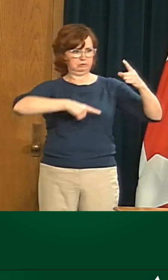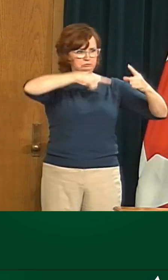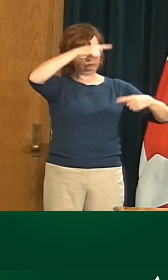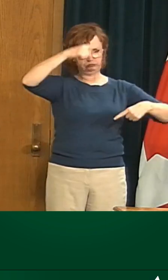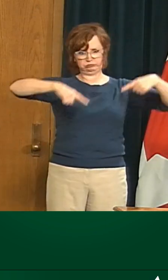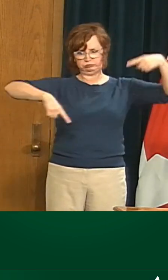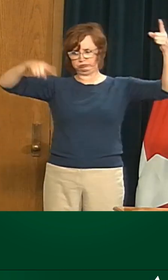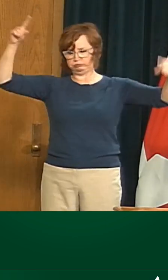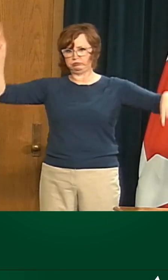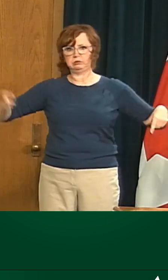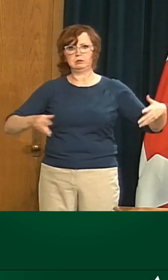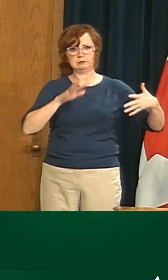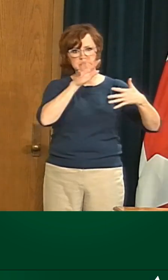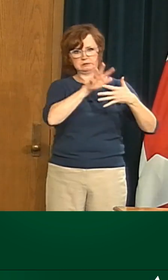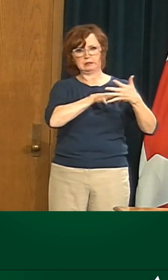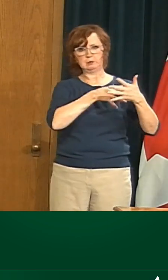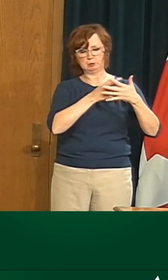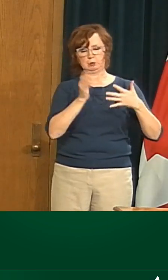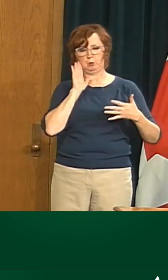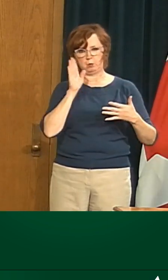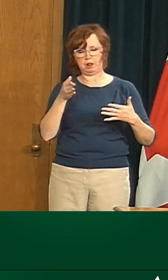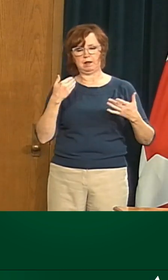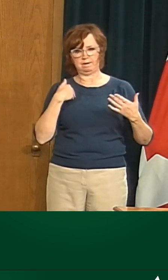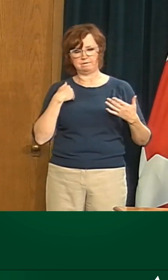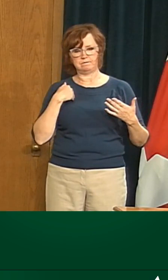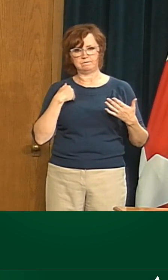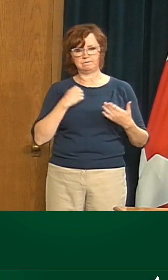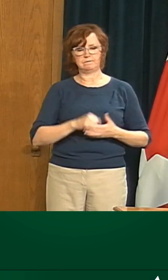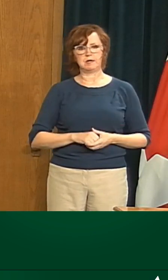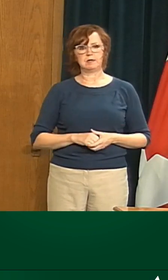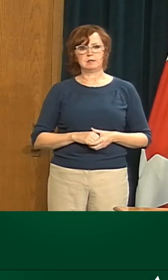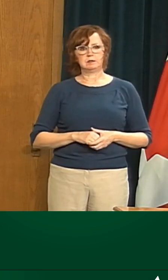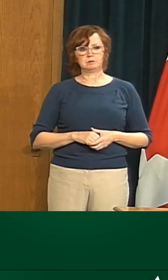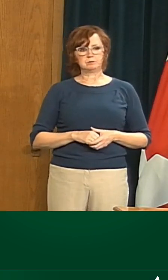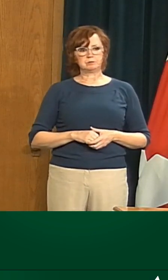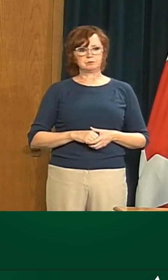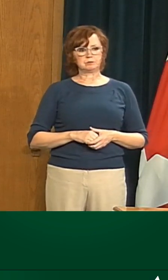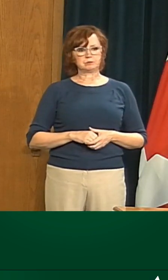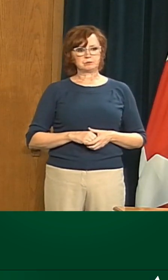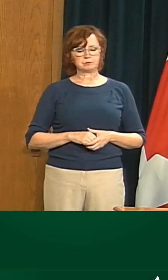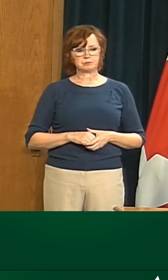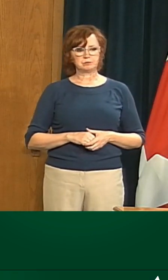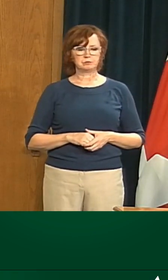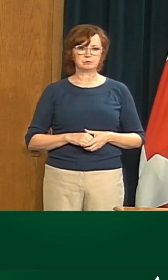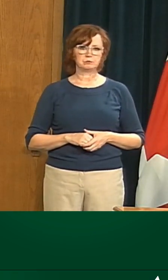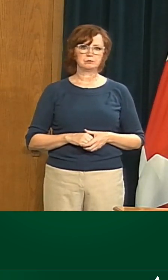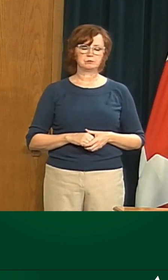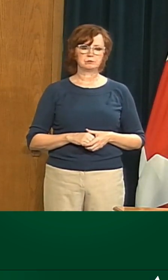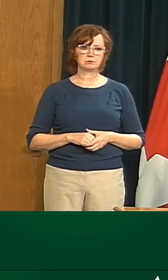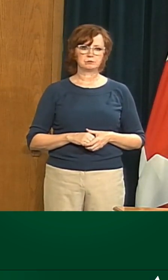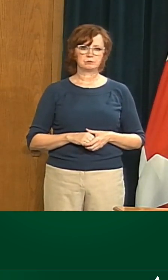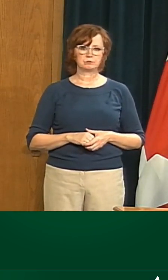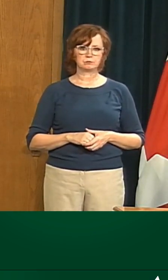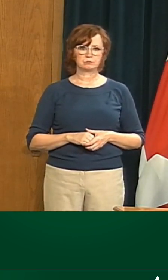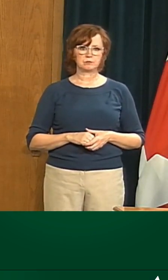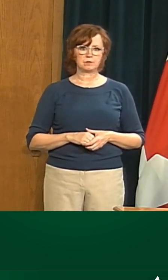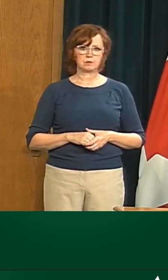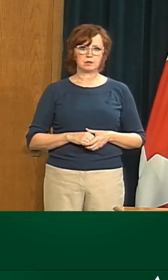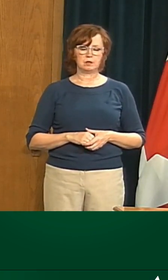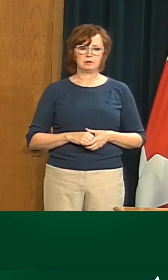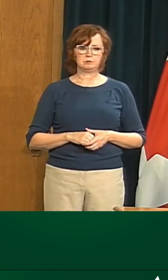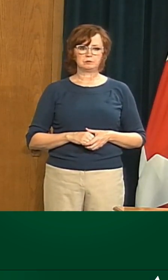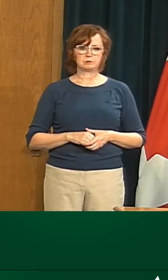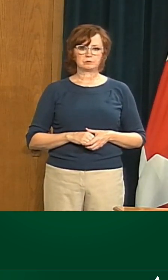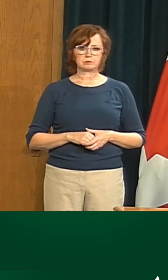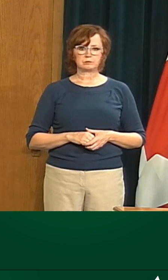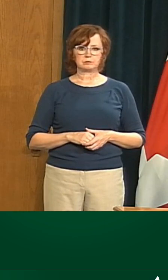how COVID-19 has been dealt with and what the results of that have ultimately been. So we're working very closely in saying that with all of